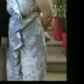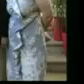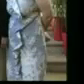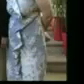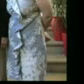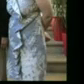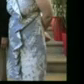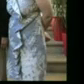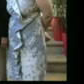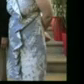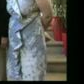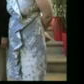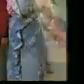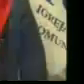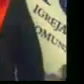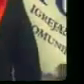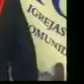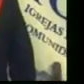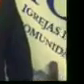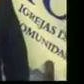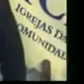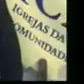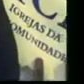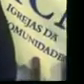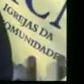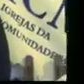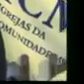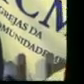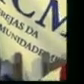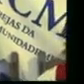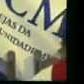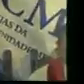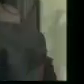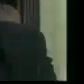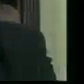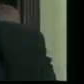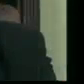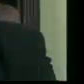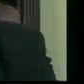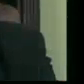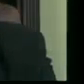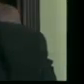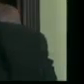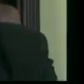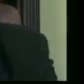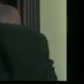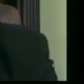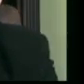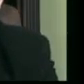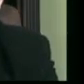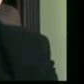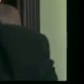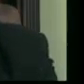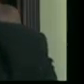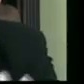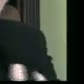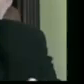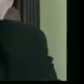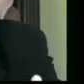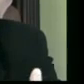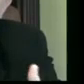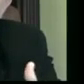or speaking at a meeting in Europe, or at a gallery in Latin America, or in a church in Asia.